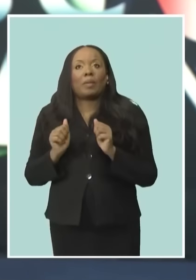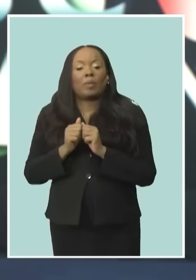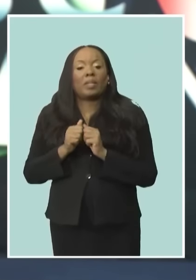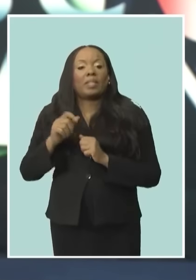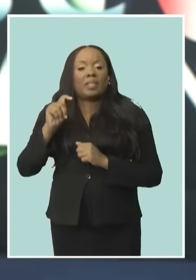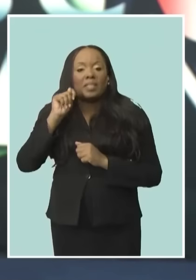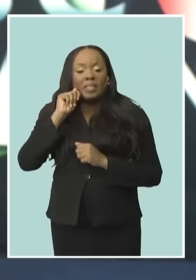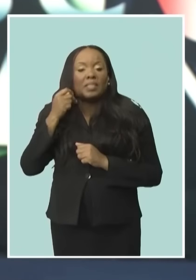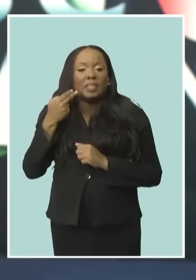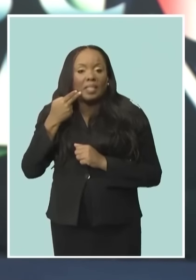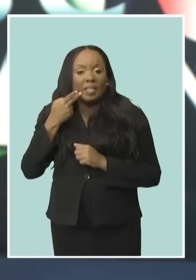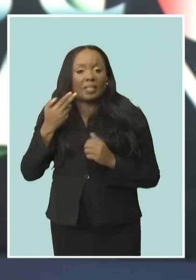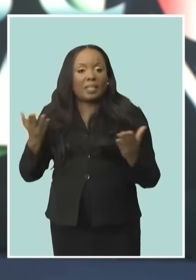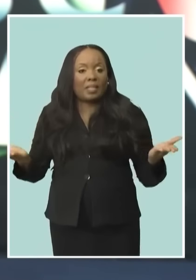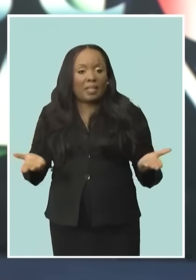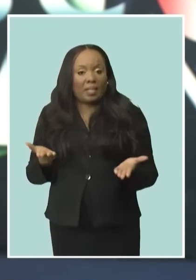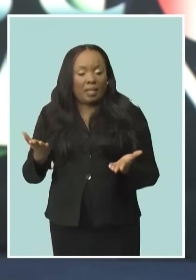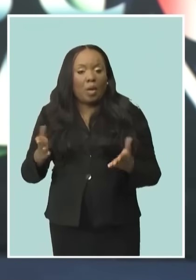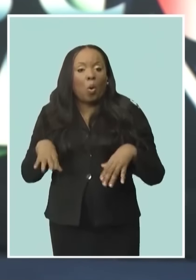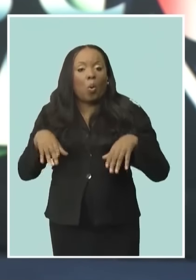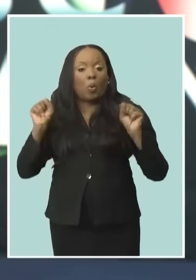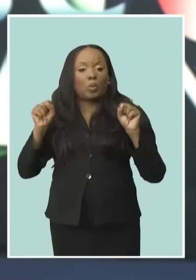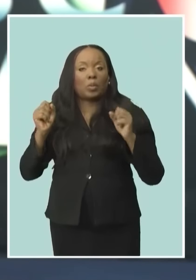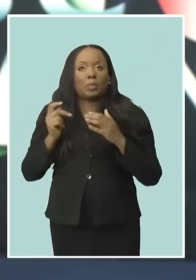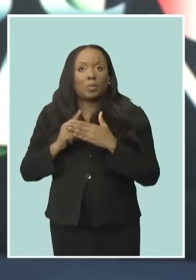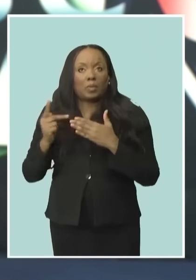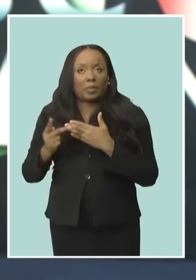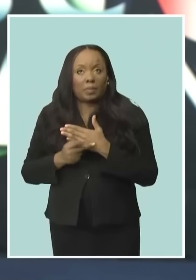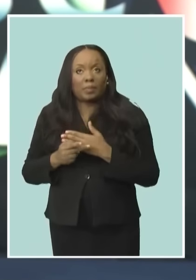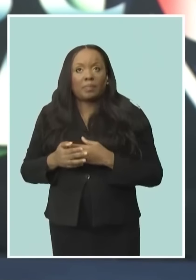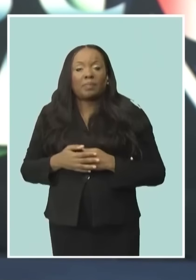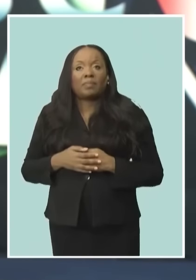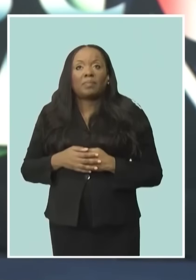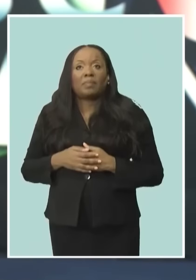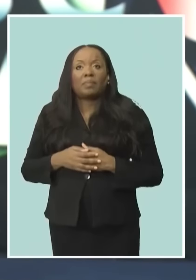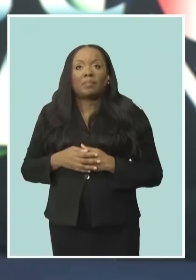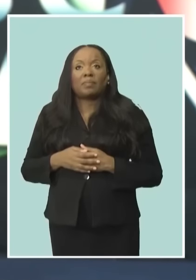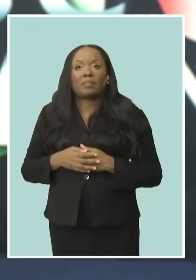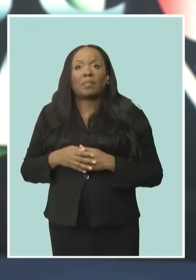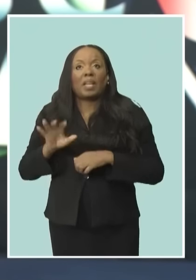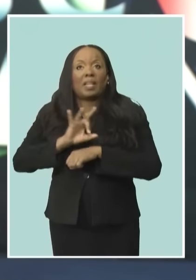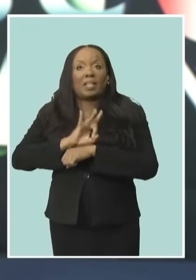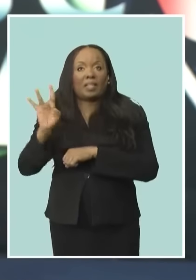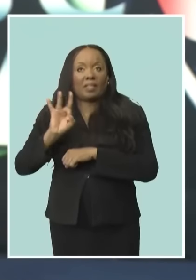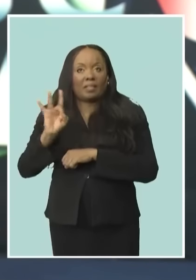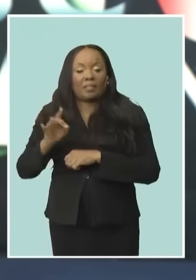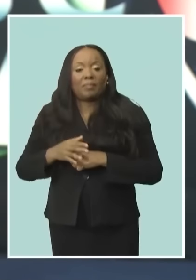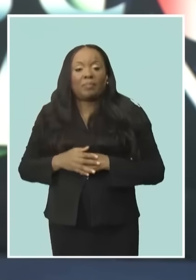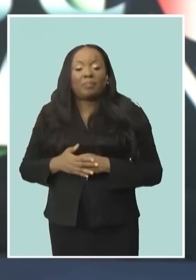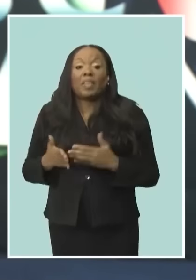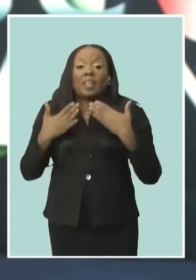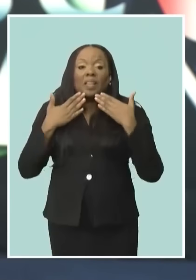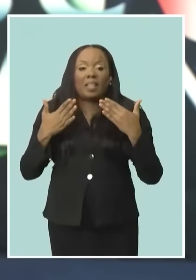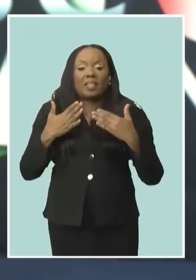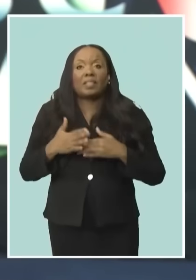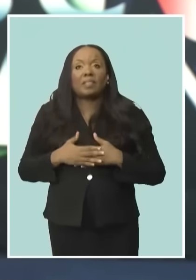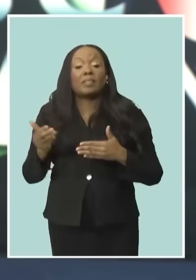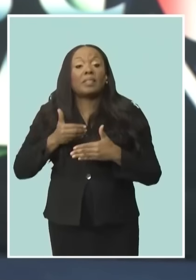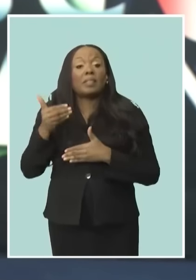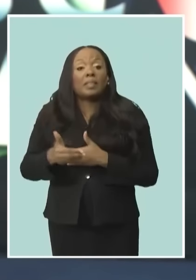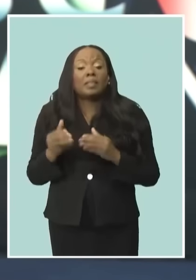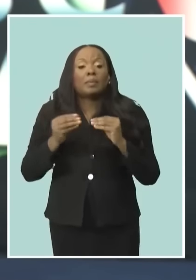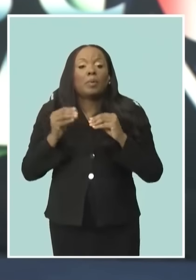I think, will be the person hosting that show. Join us at 8 o'clock. Stay with us. Thank you so much. And coming